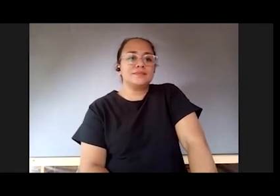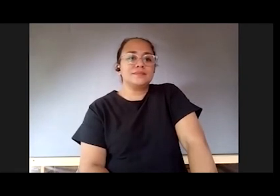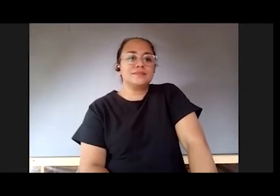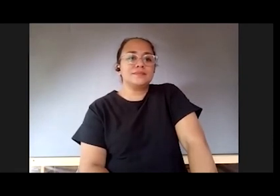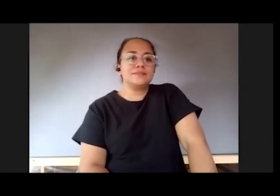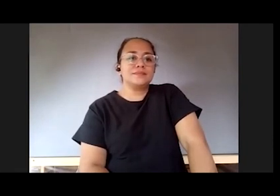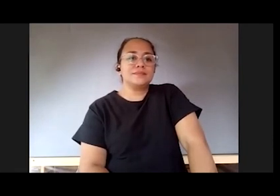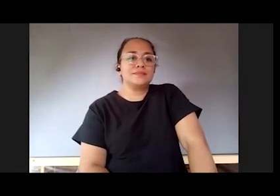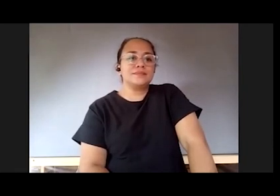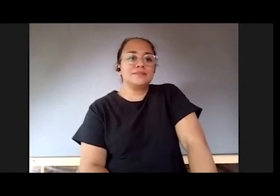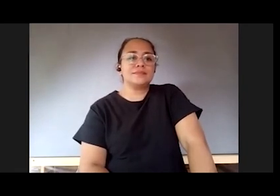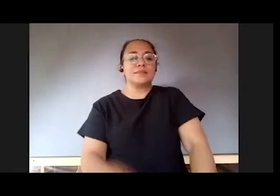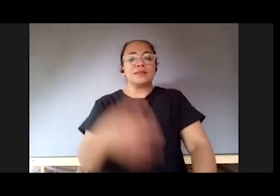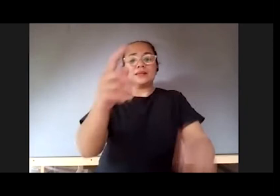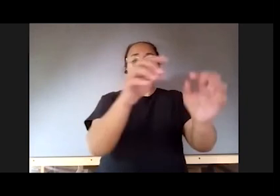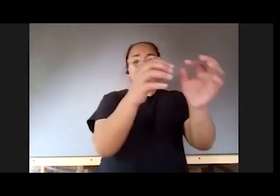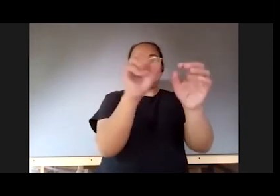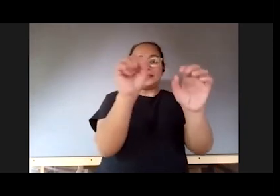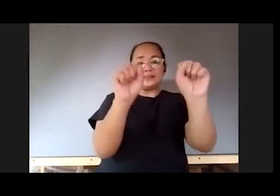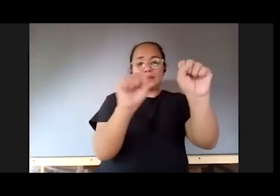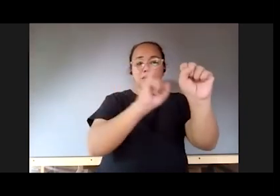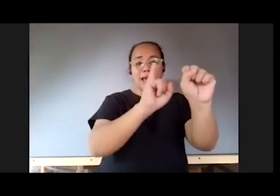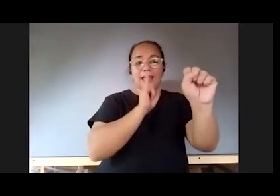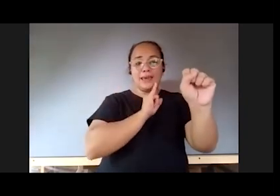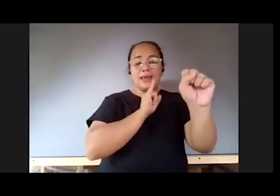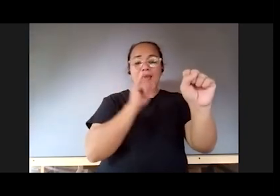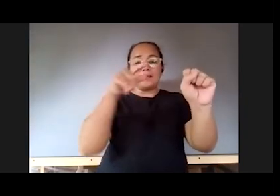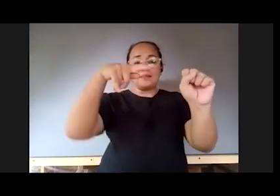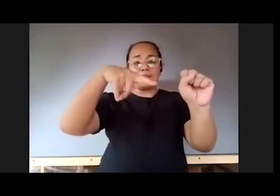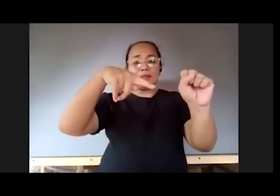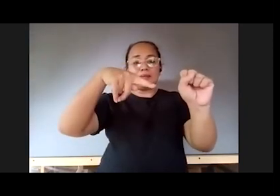And then delete subject I and predicate have are deleted.